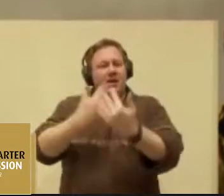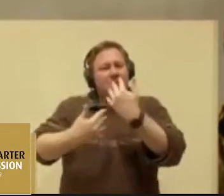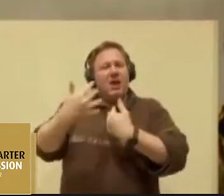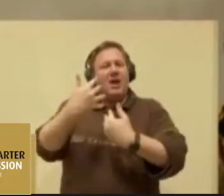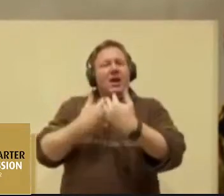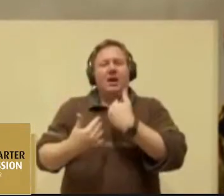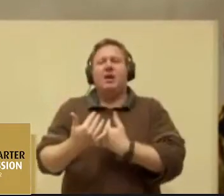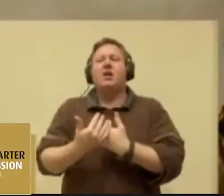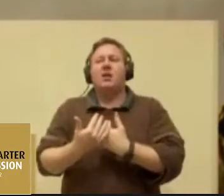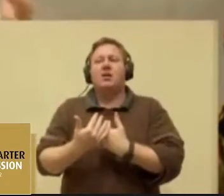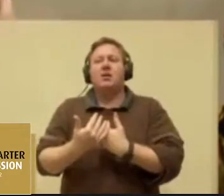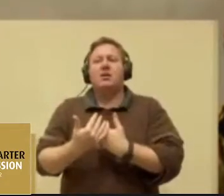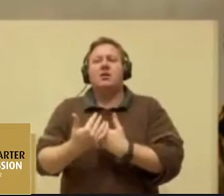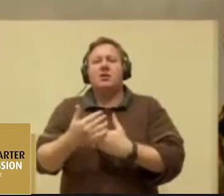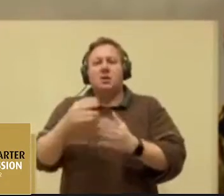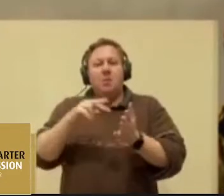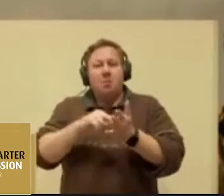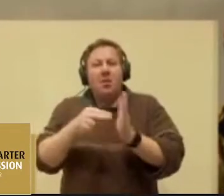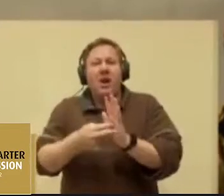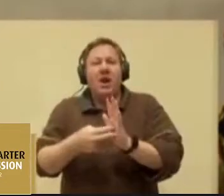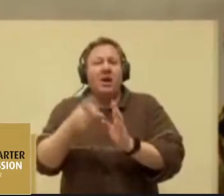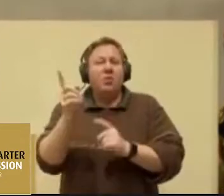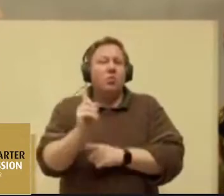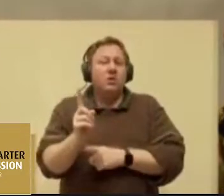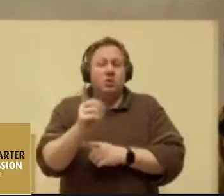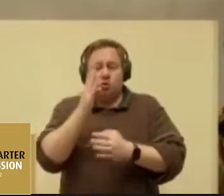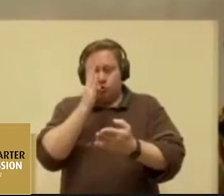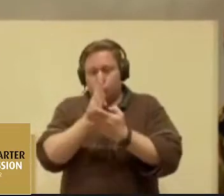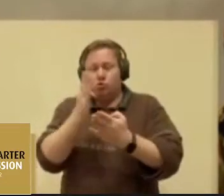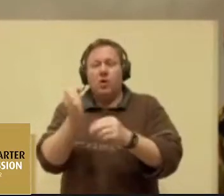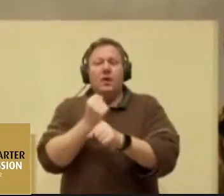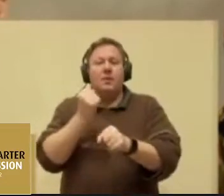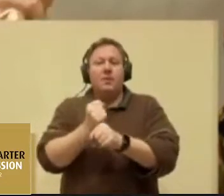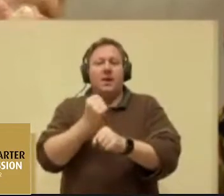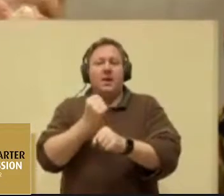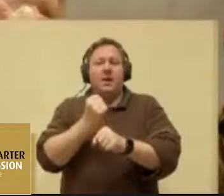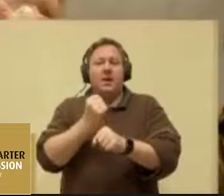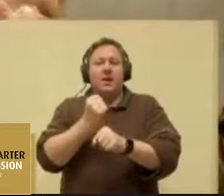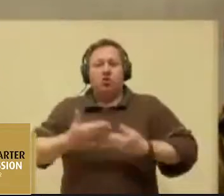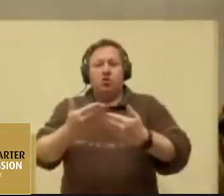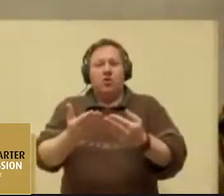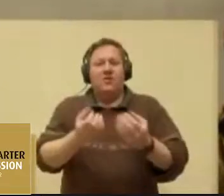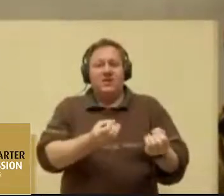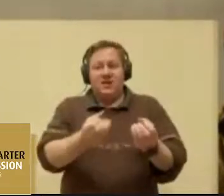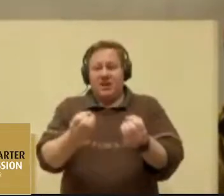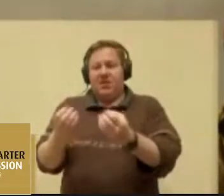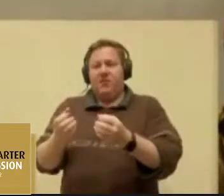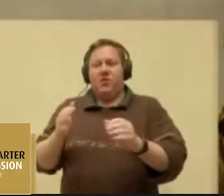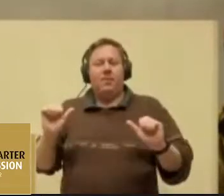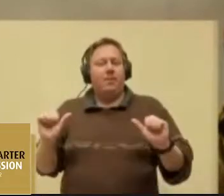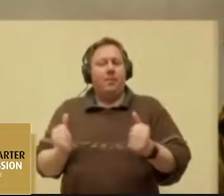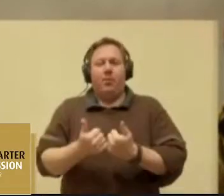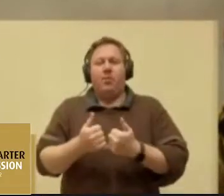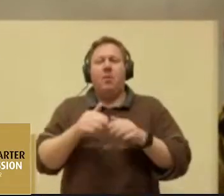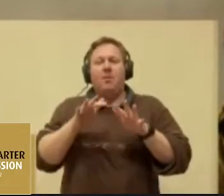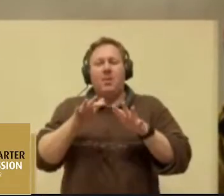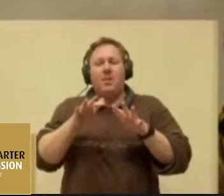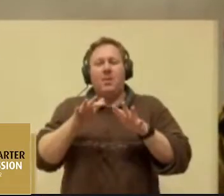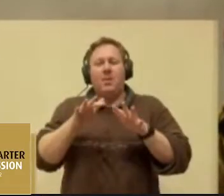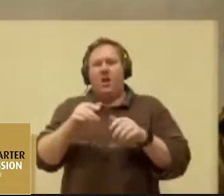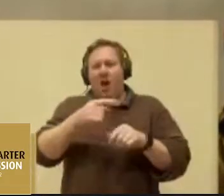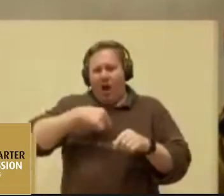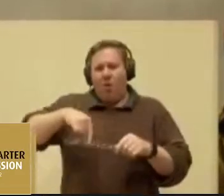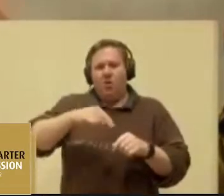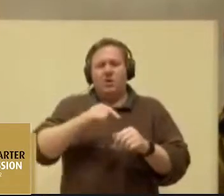planning to make sure that you coordinate service delivery so that our people can get a better deal